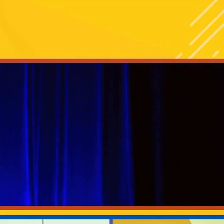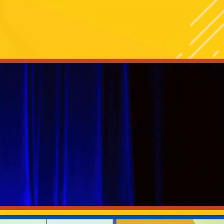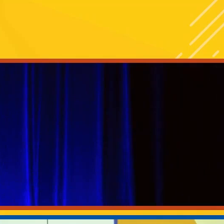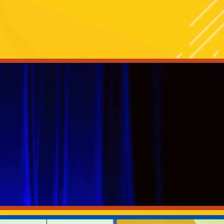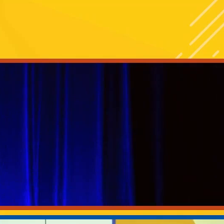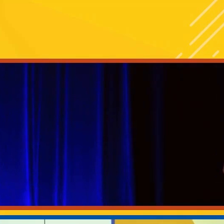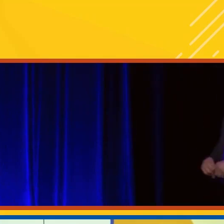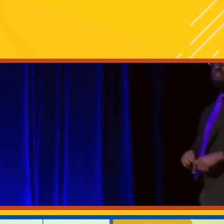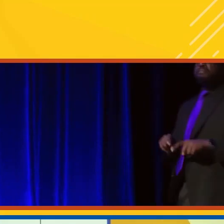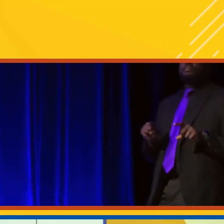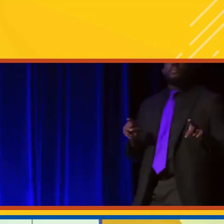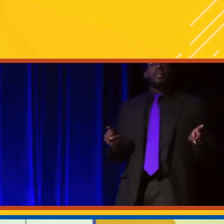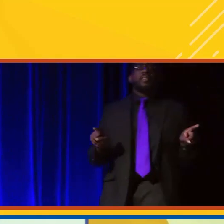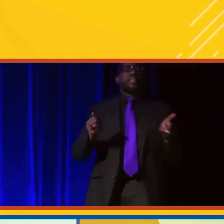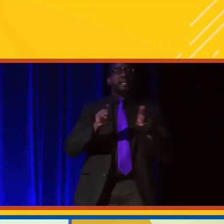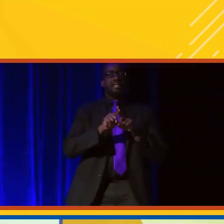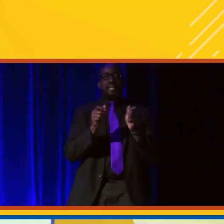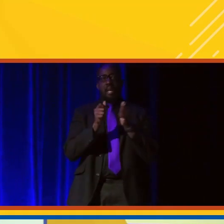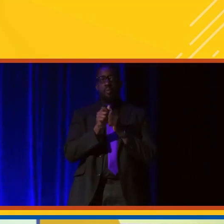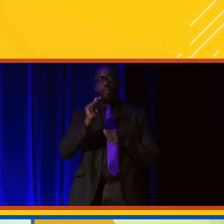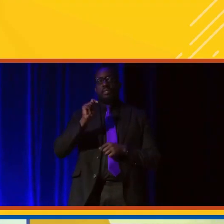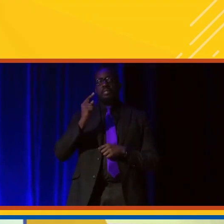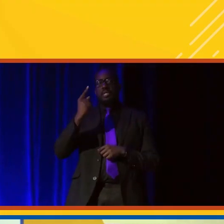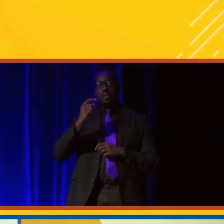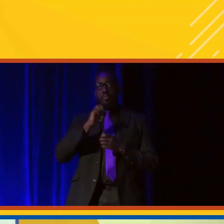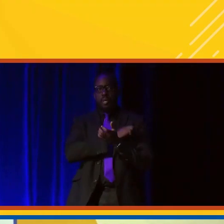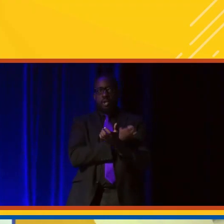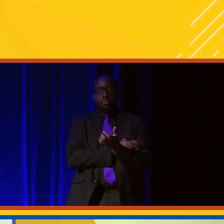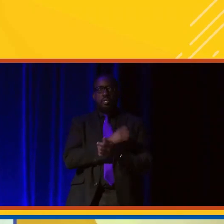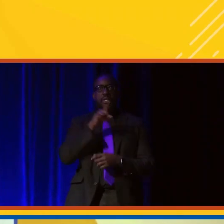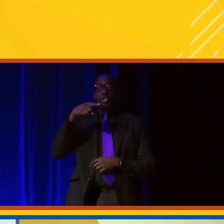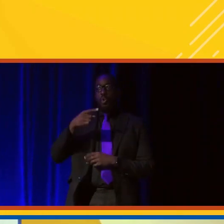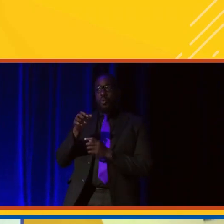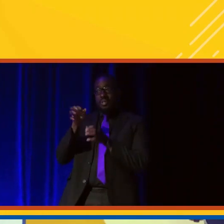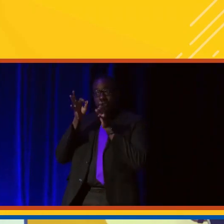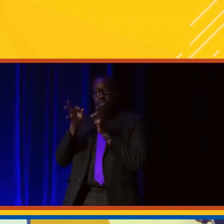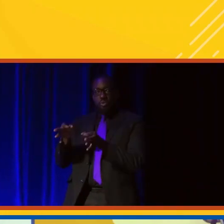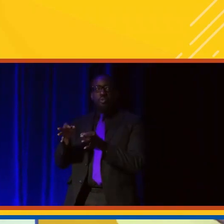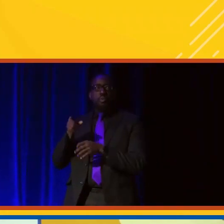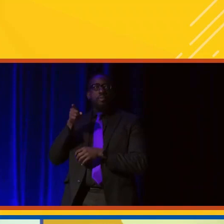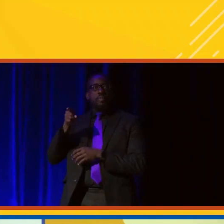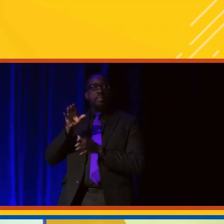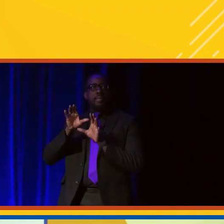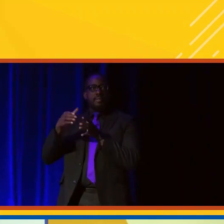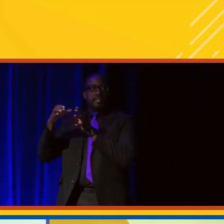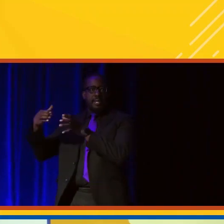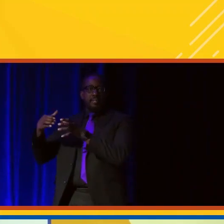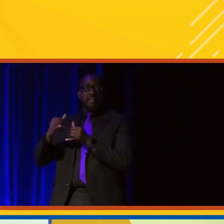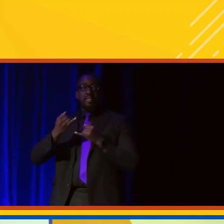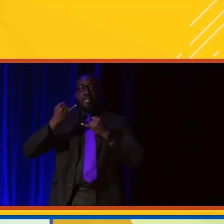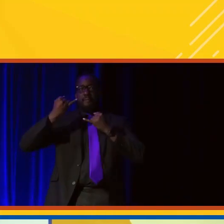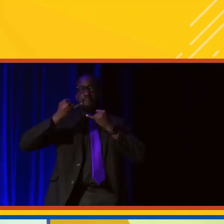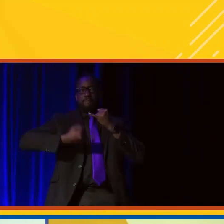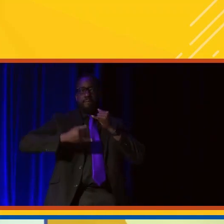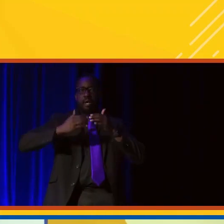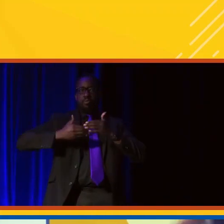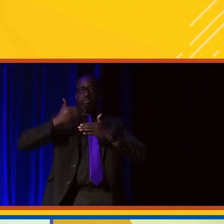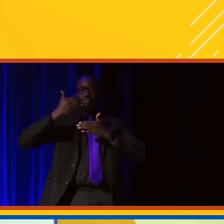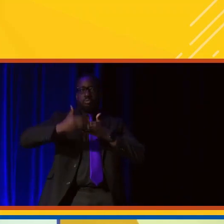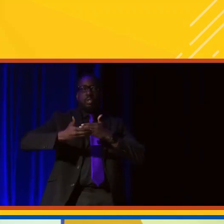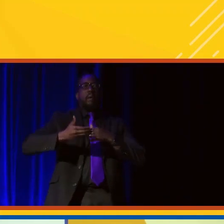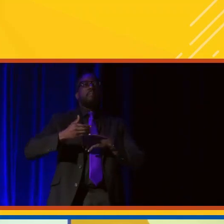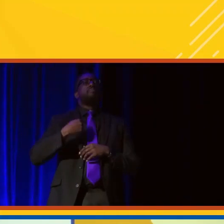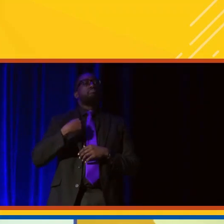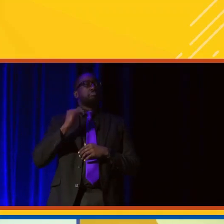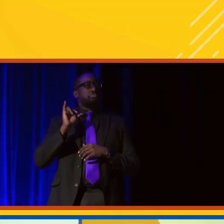is only more certain that it is this triplet density of states. In the final step of this, what we wanted to do is say, okay, we